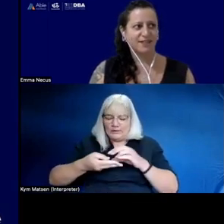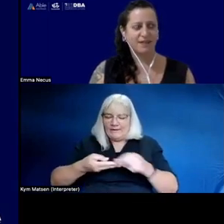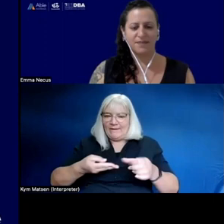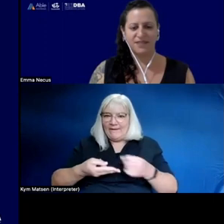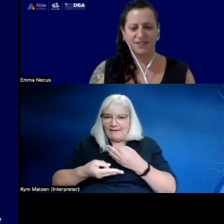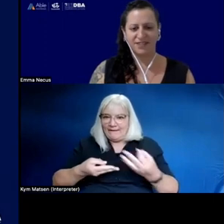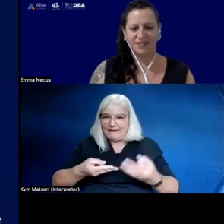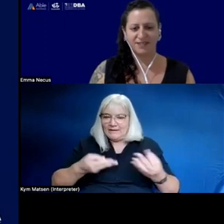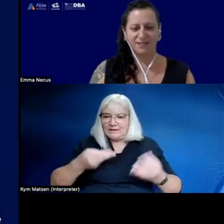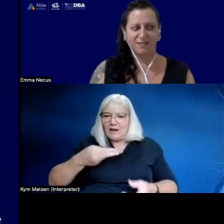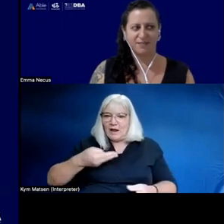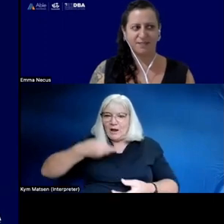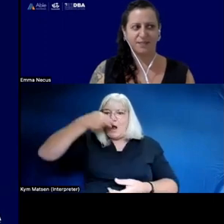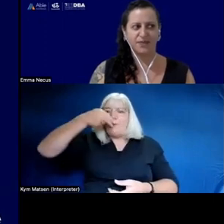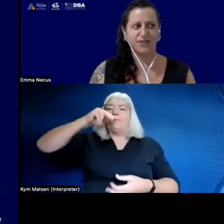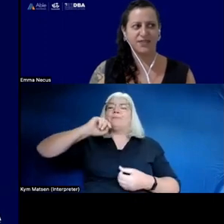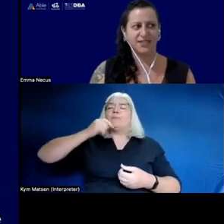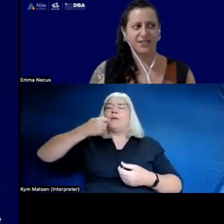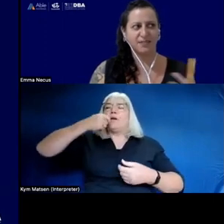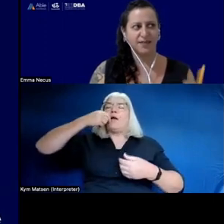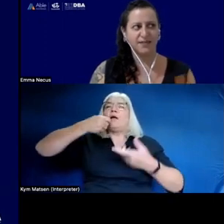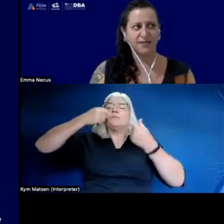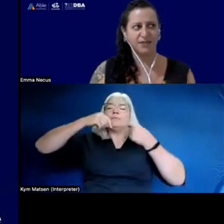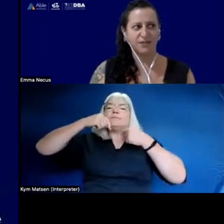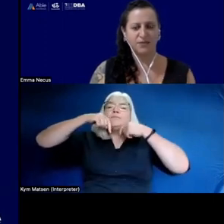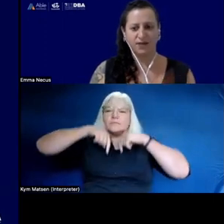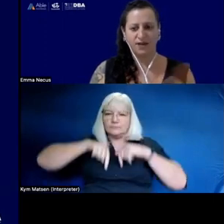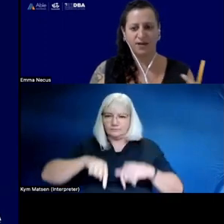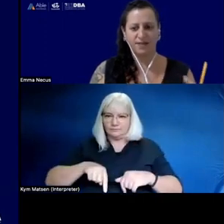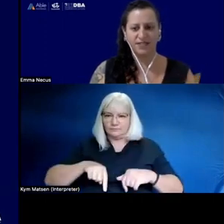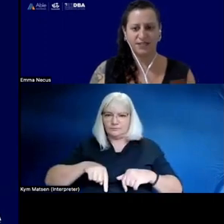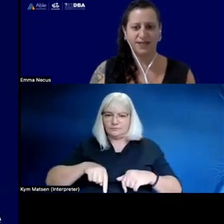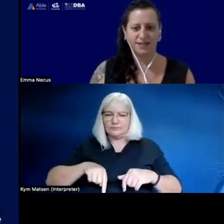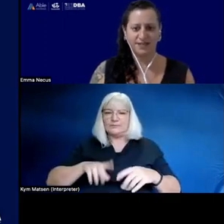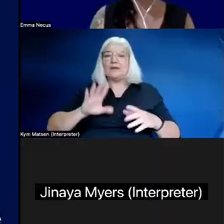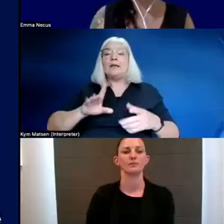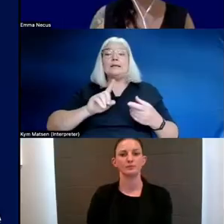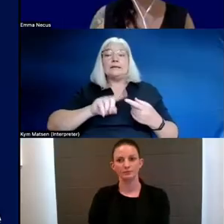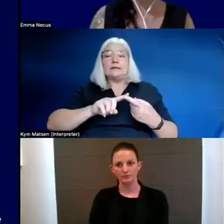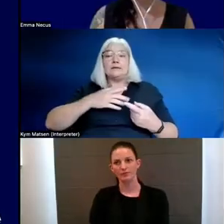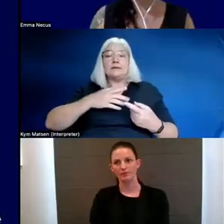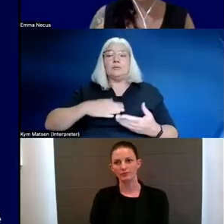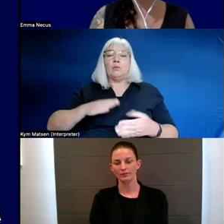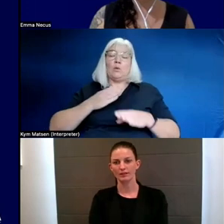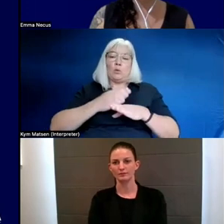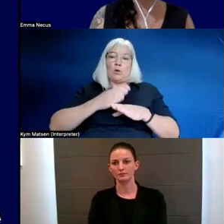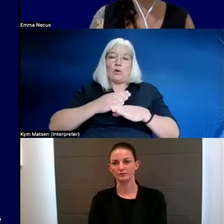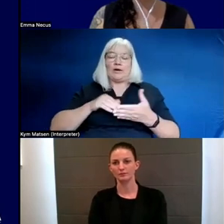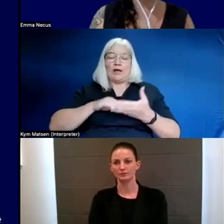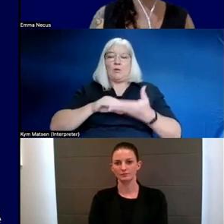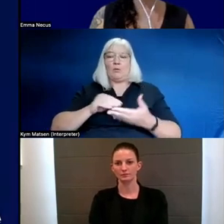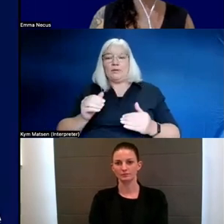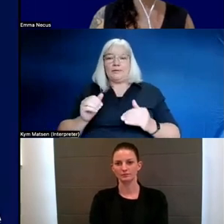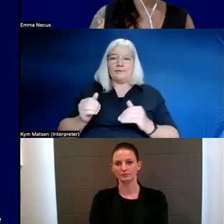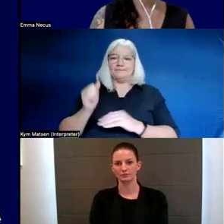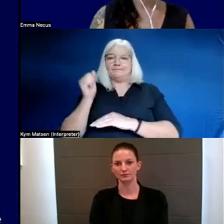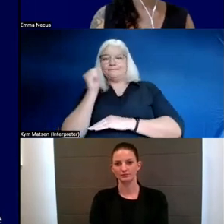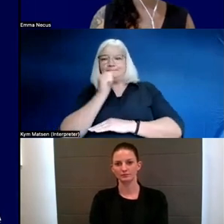done around positioning, but you can see that Bella's a much more calm and interactive participant in the